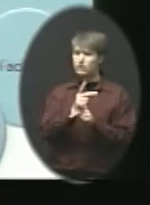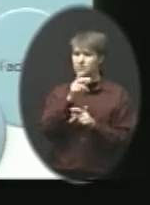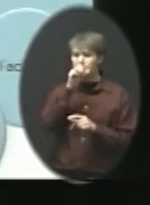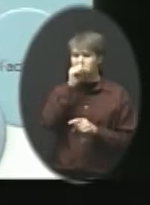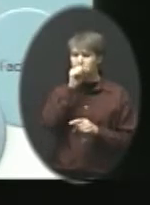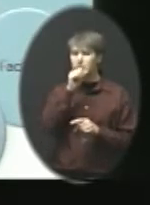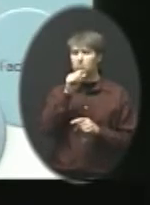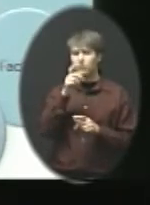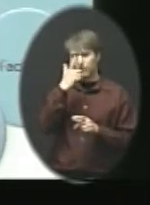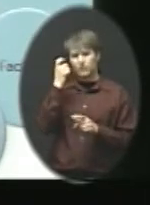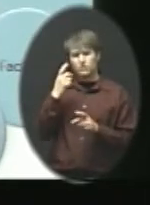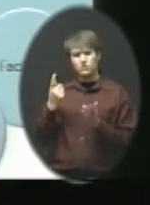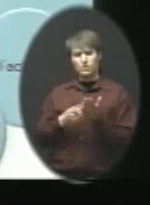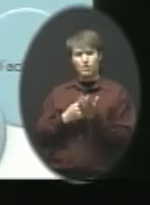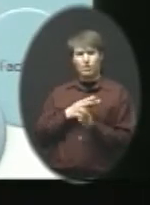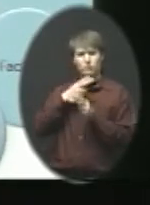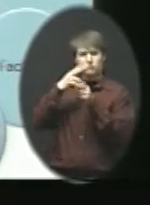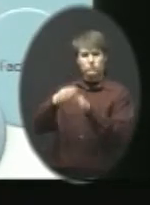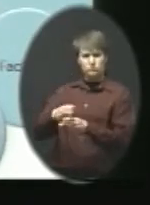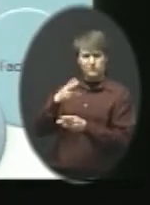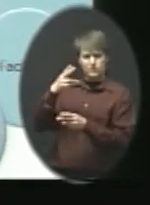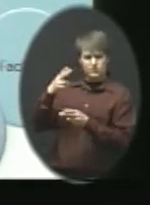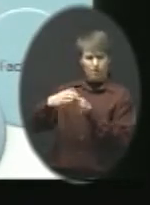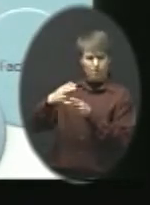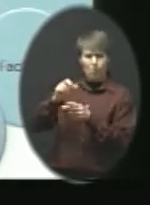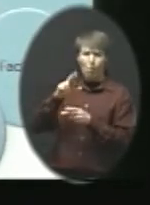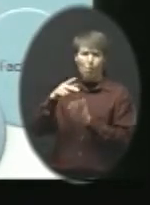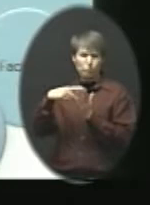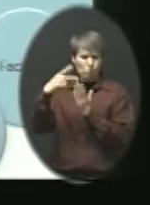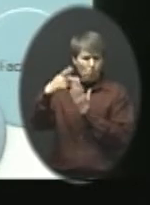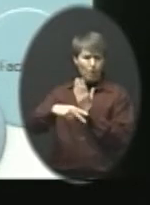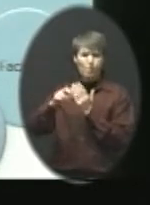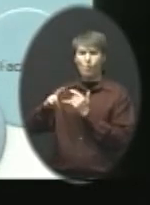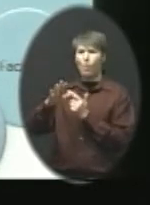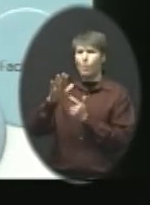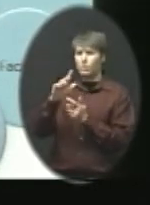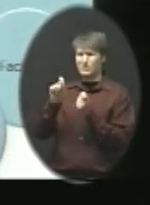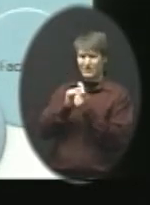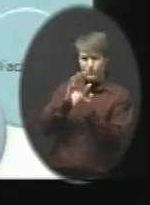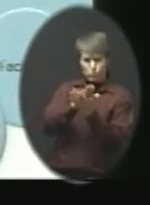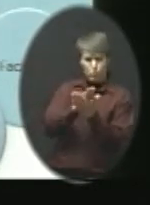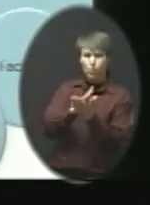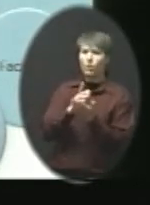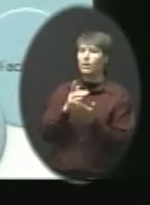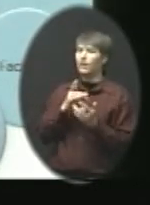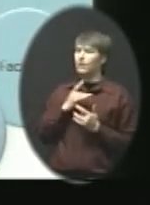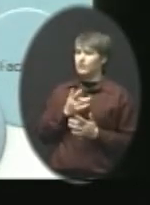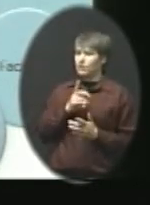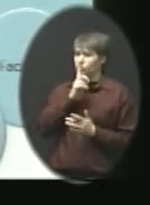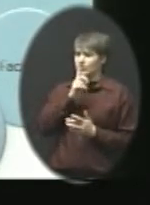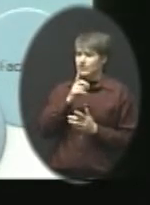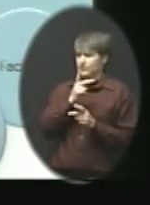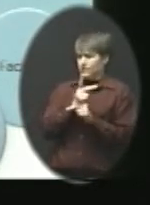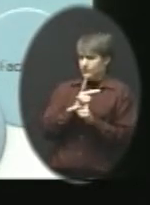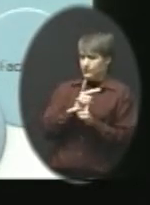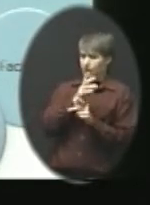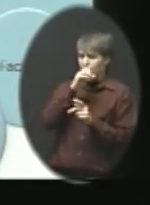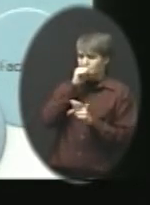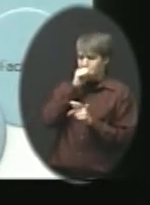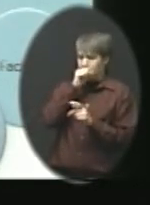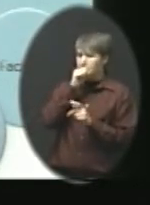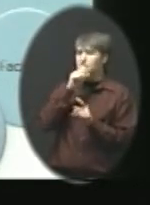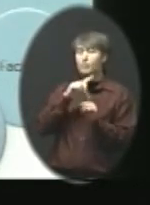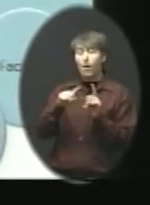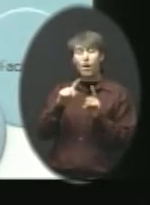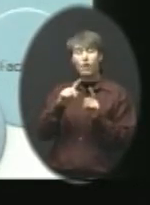sometimes mention people by name or programs or schools by name. So we always take a very careful look at those. But